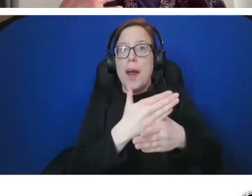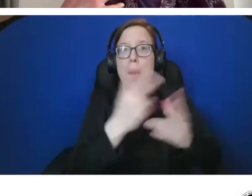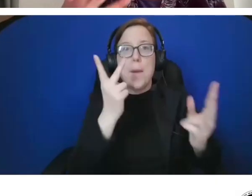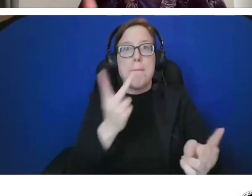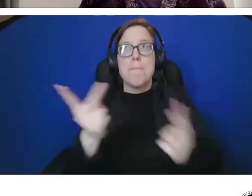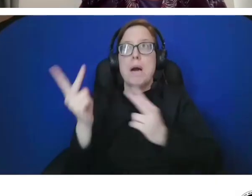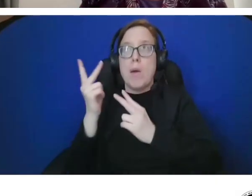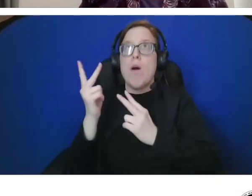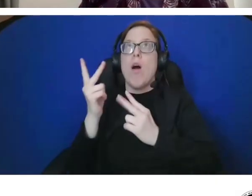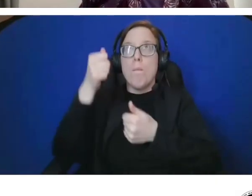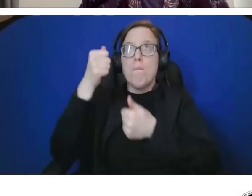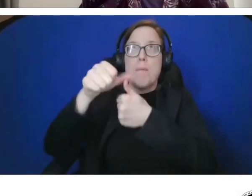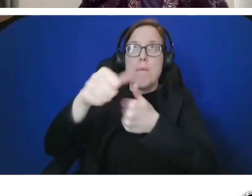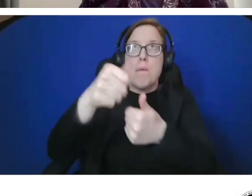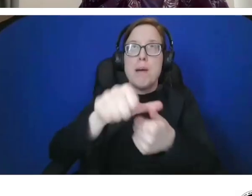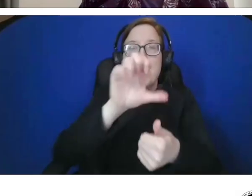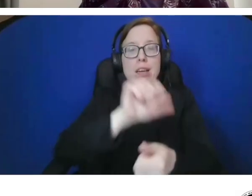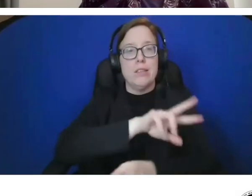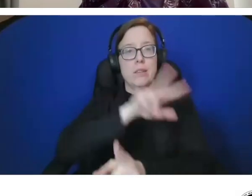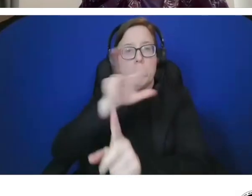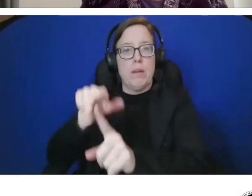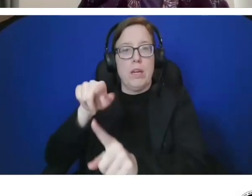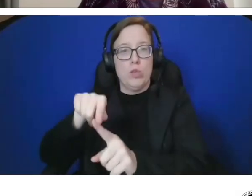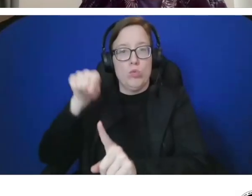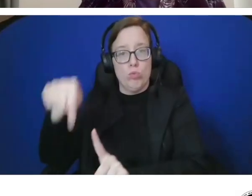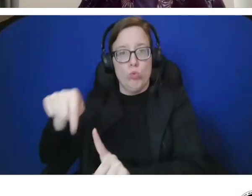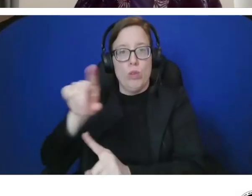that can be expressed in literacy materials.